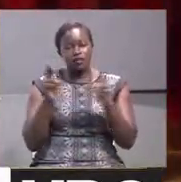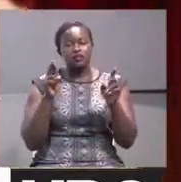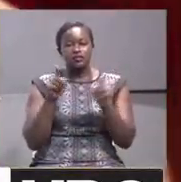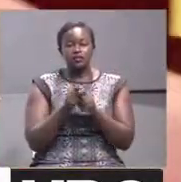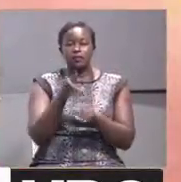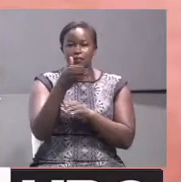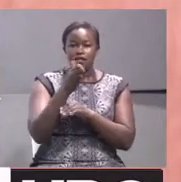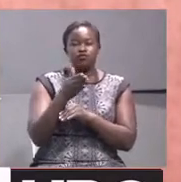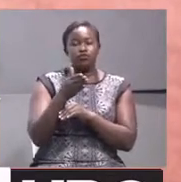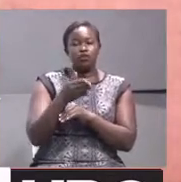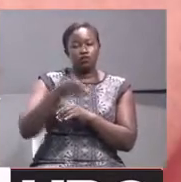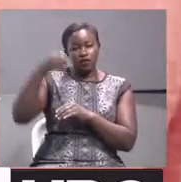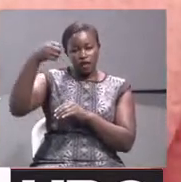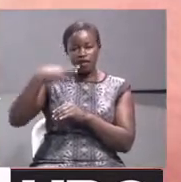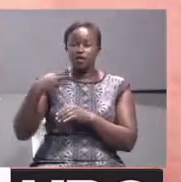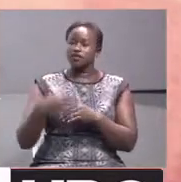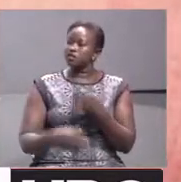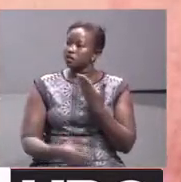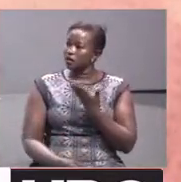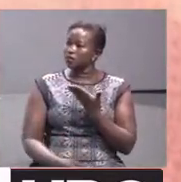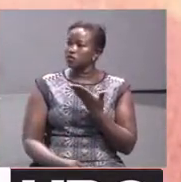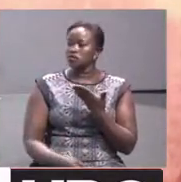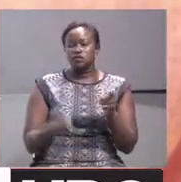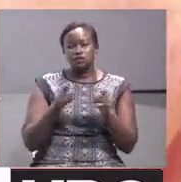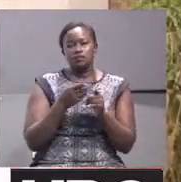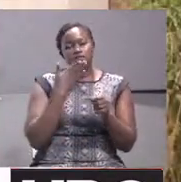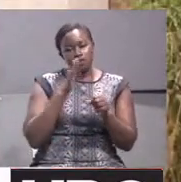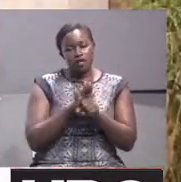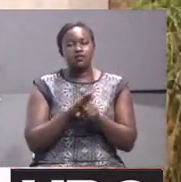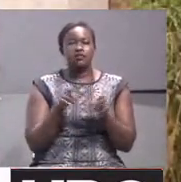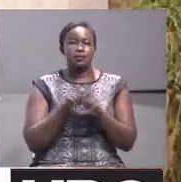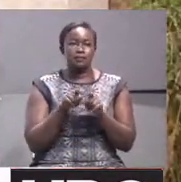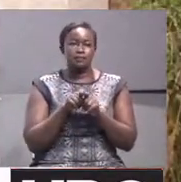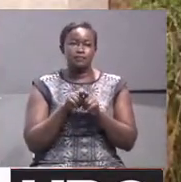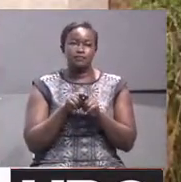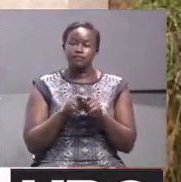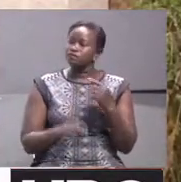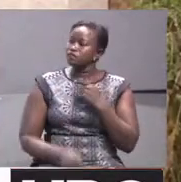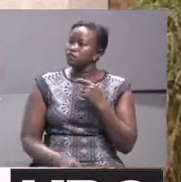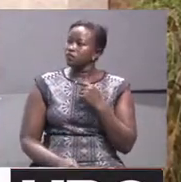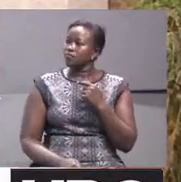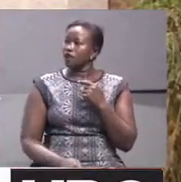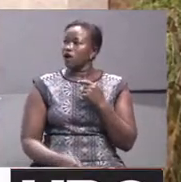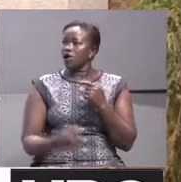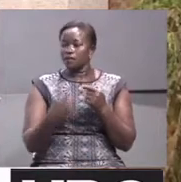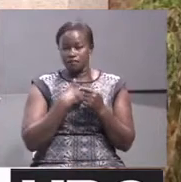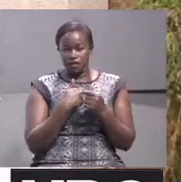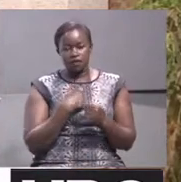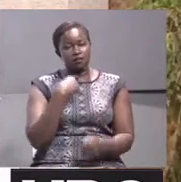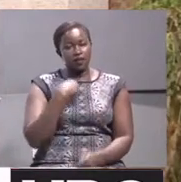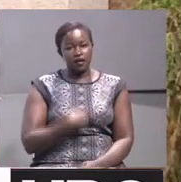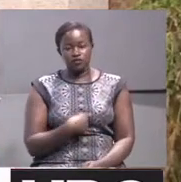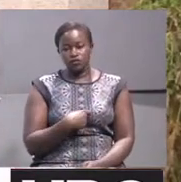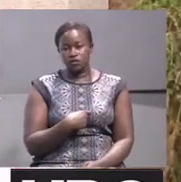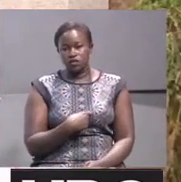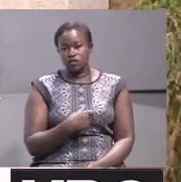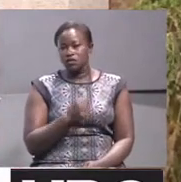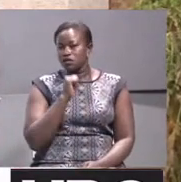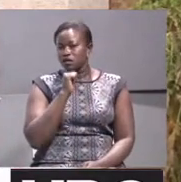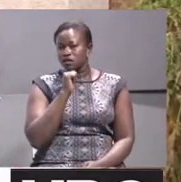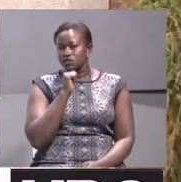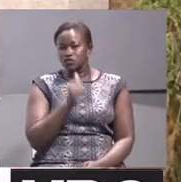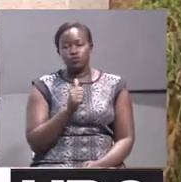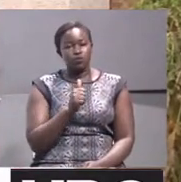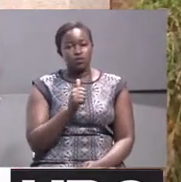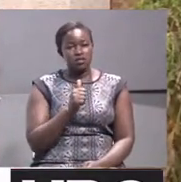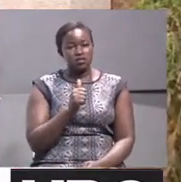Ministry dockets, had similar pledges. I am one person who does not breathe conflict. If there is